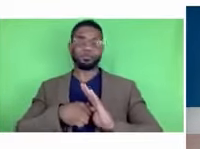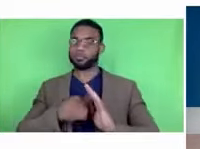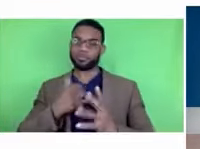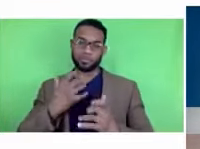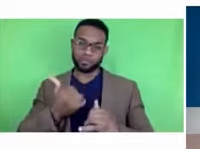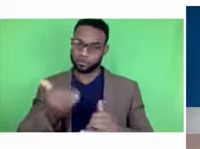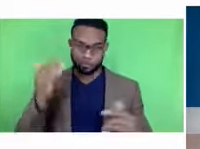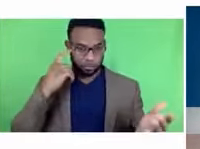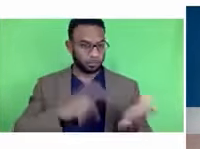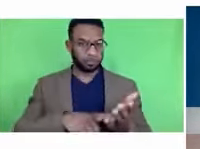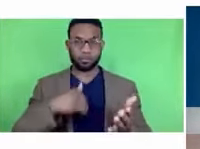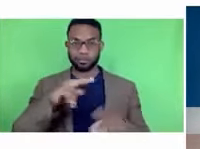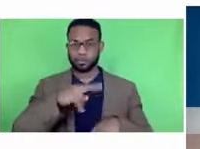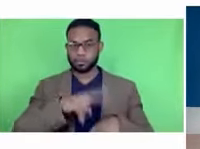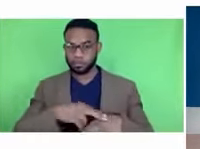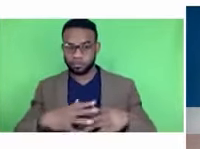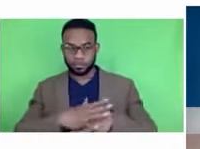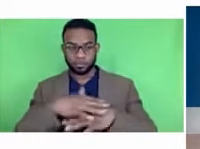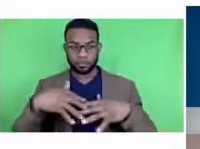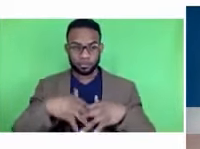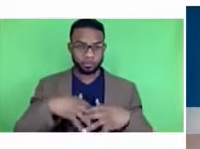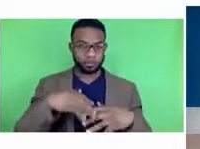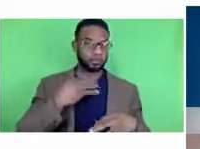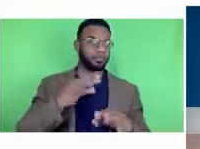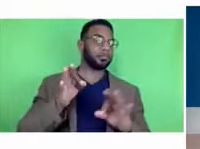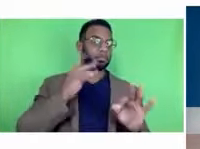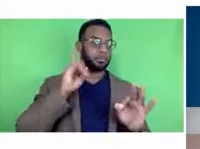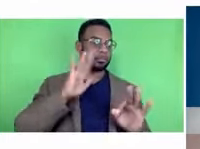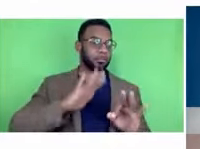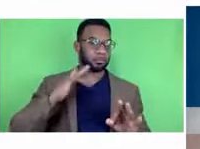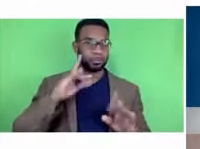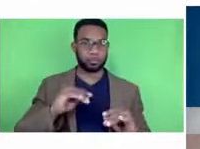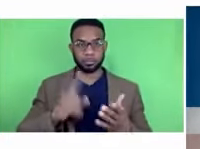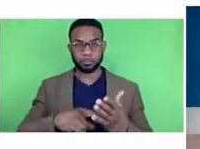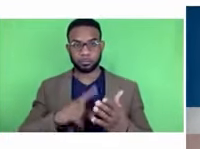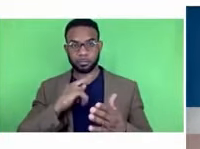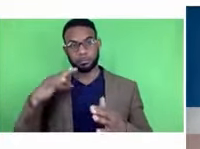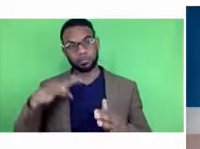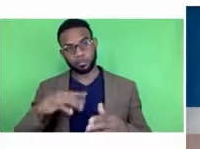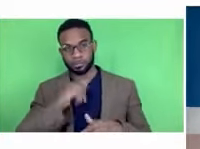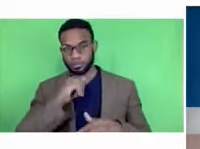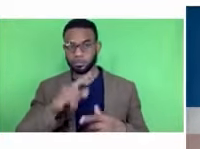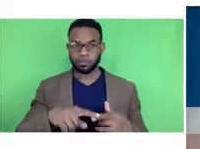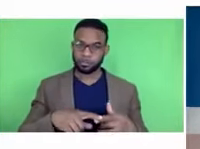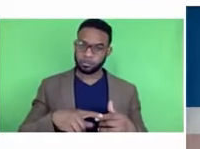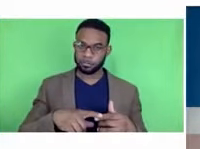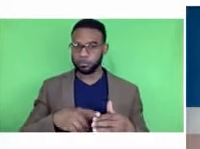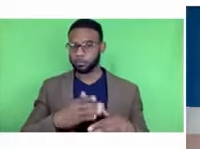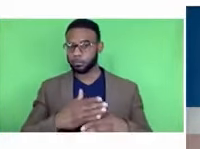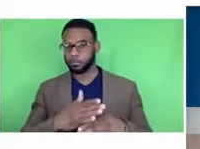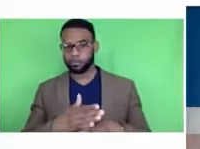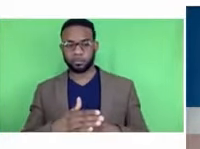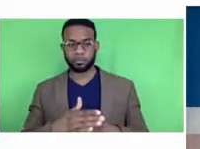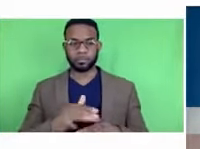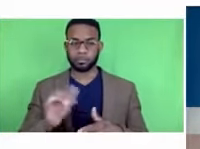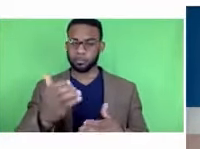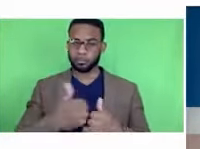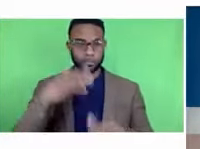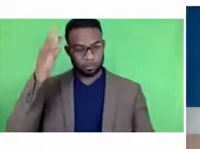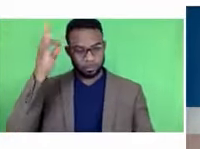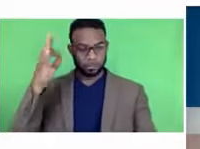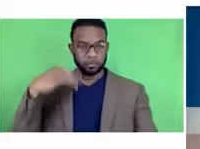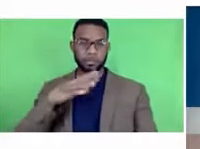to know I was native. I look the way I do, and sometimes it is beneficial not to disclose. Same thing with my hearing and